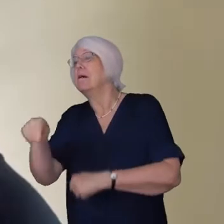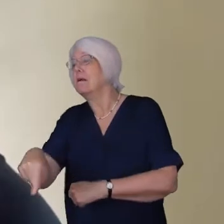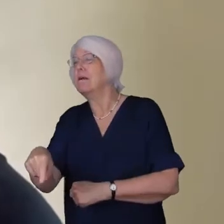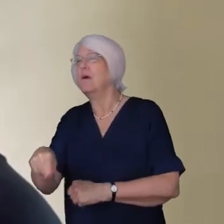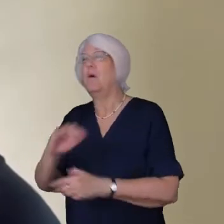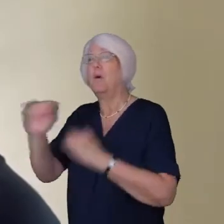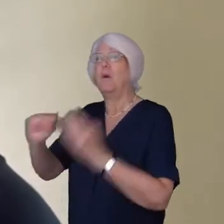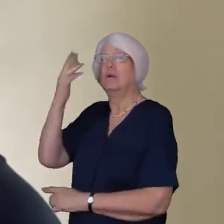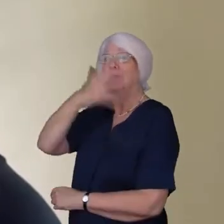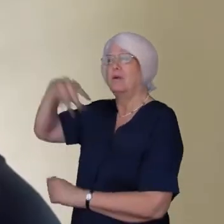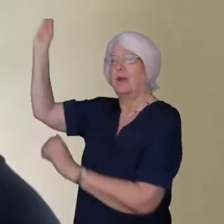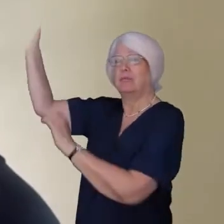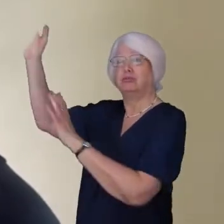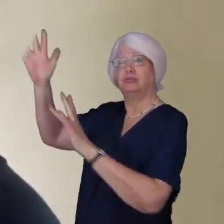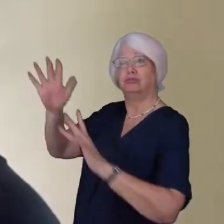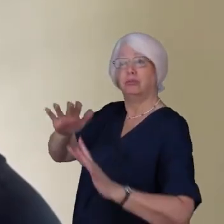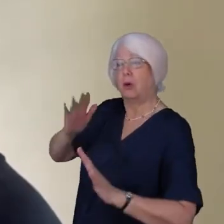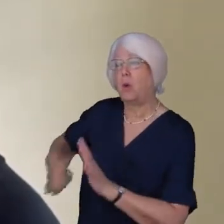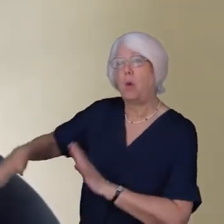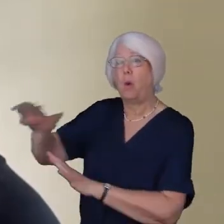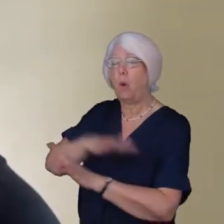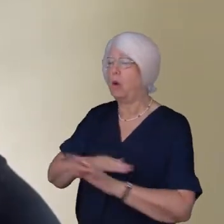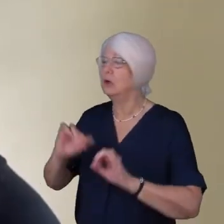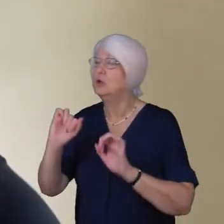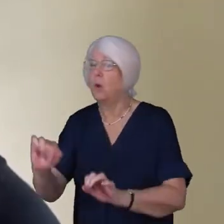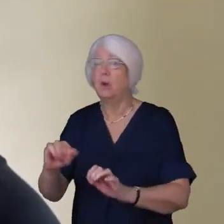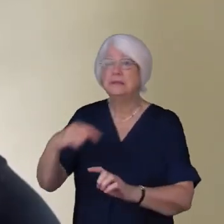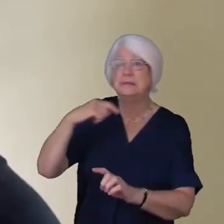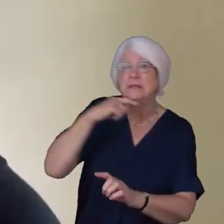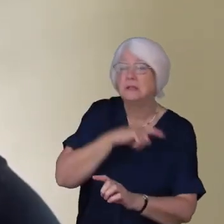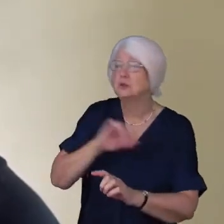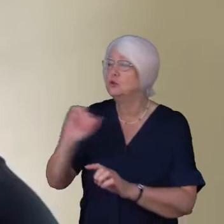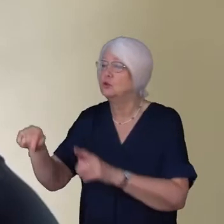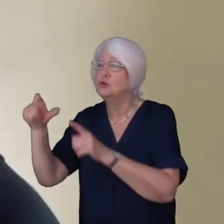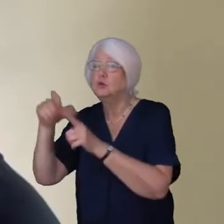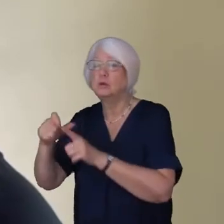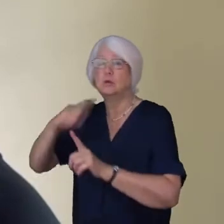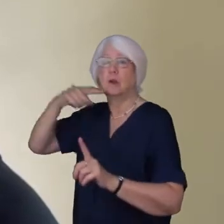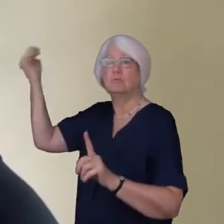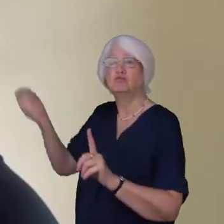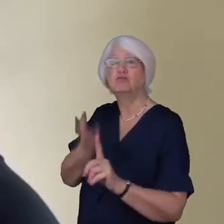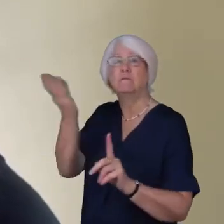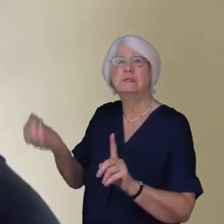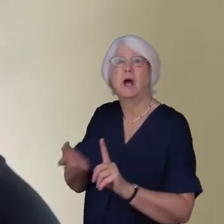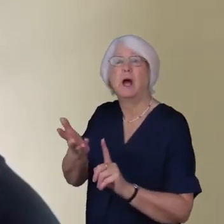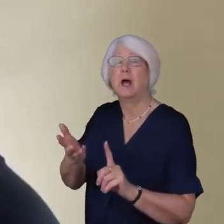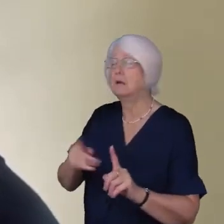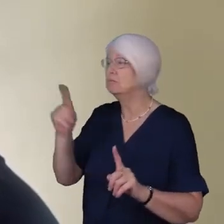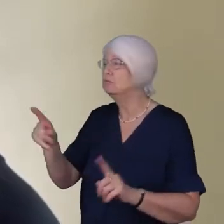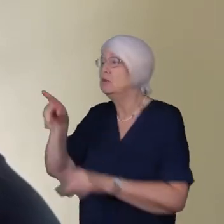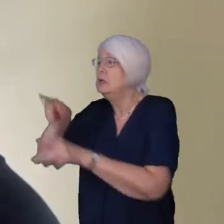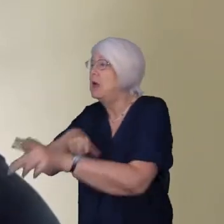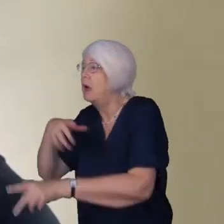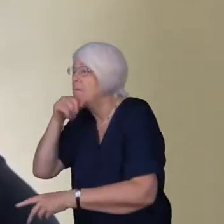that I will pour out my spirit upon all flesh, and your sons and daughters shall prophesy, and your young men shall see